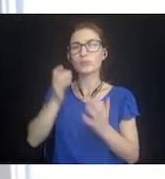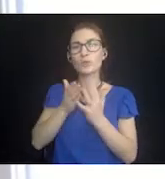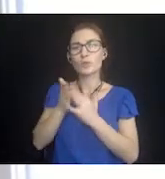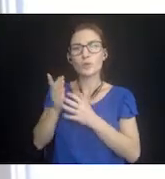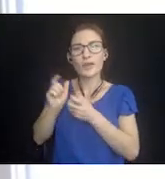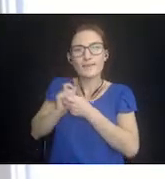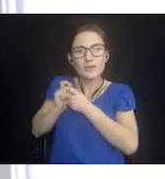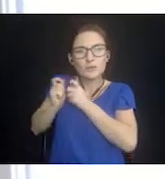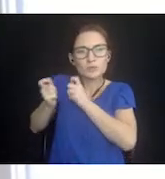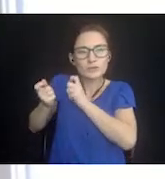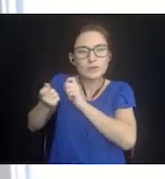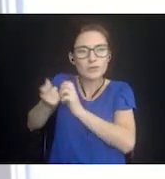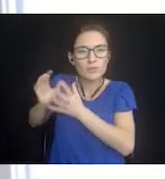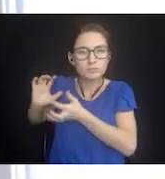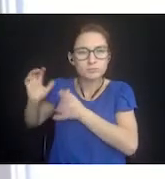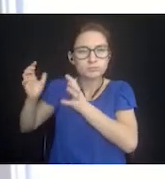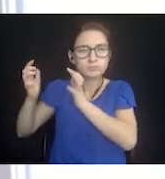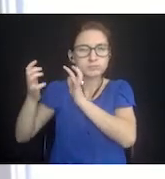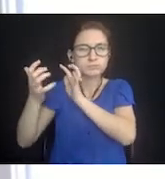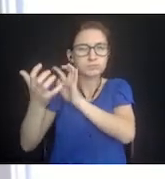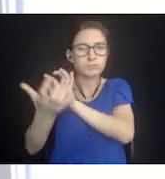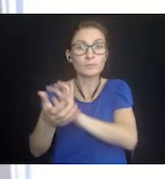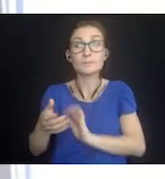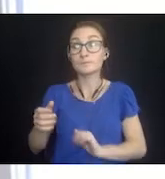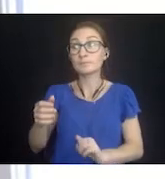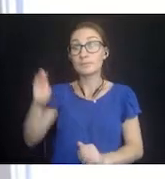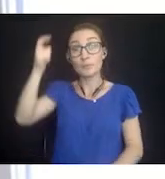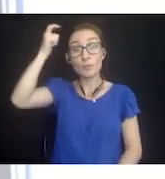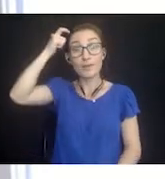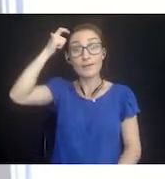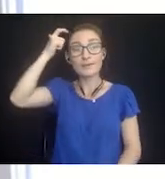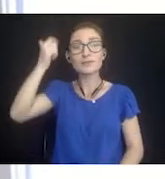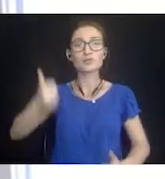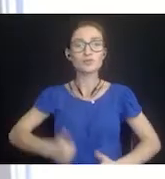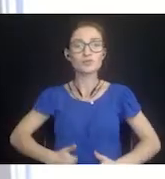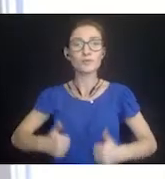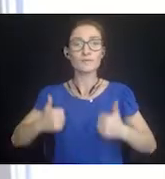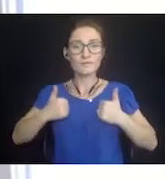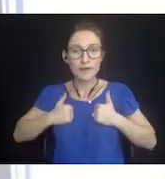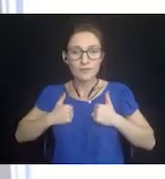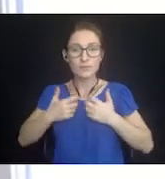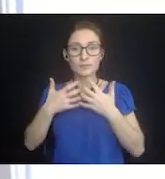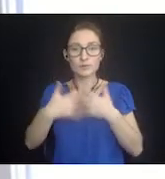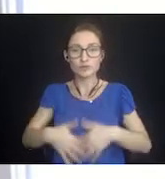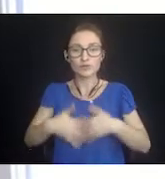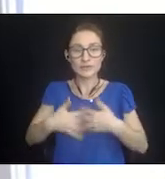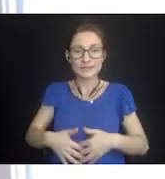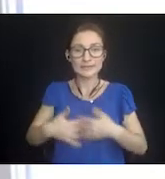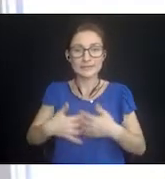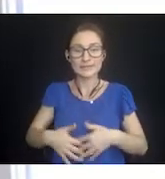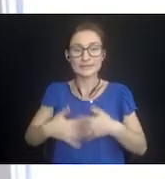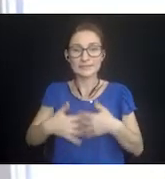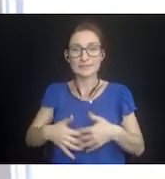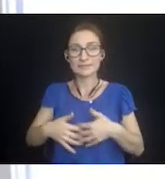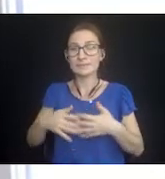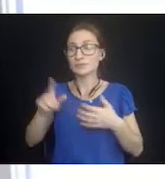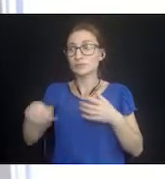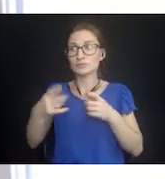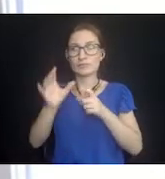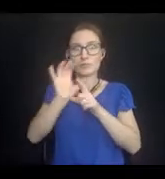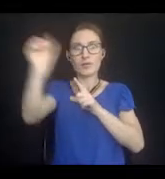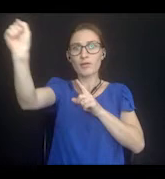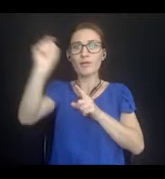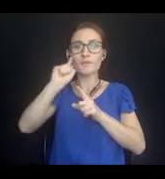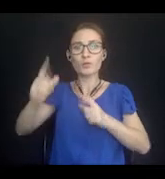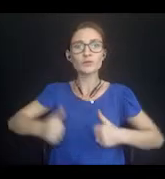brains are, through evolution, survival machines. They excel at